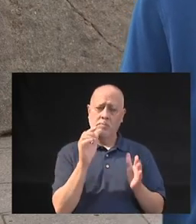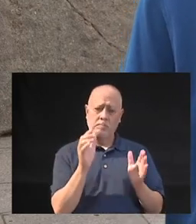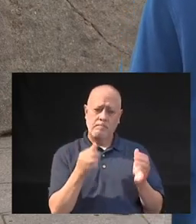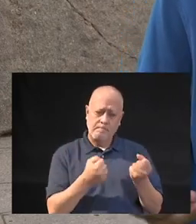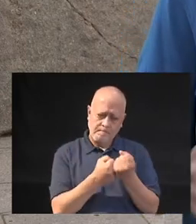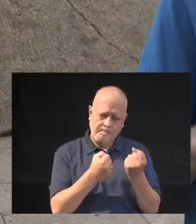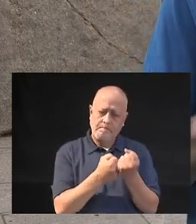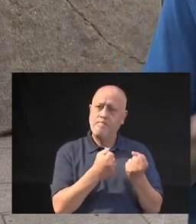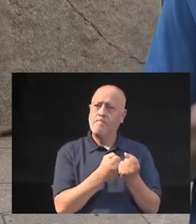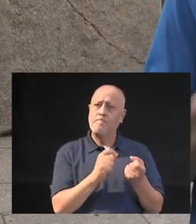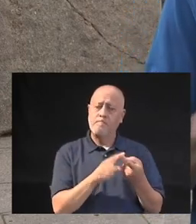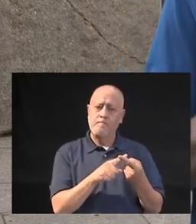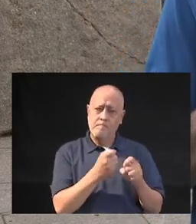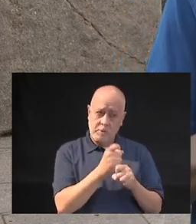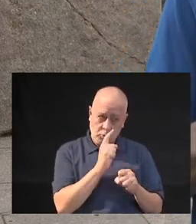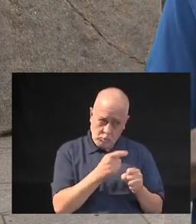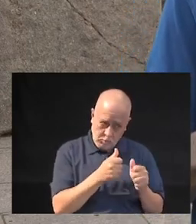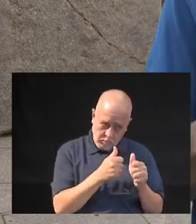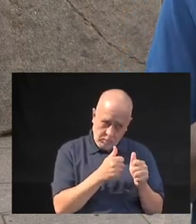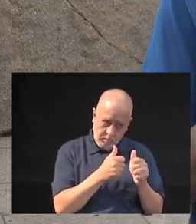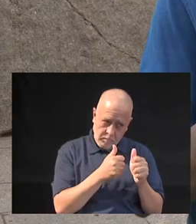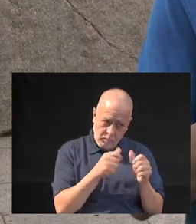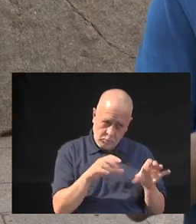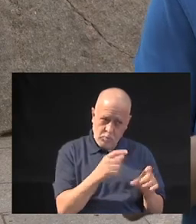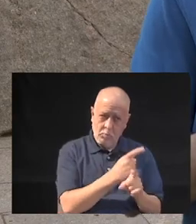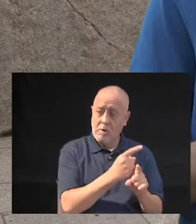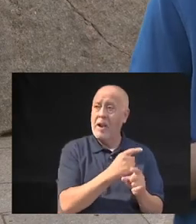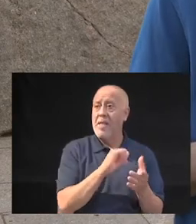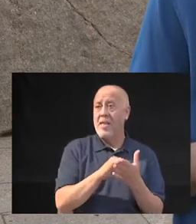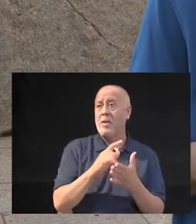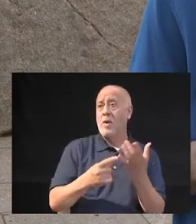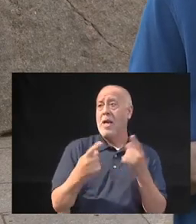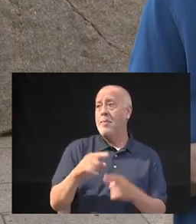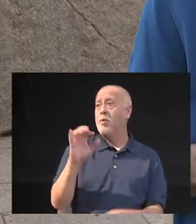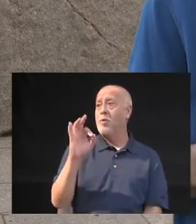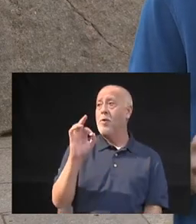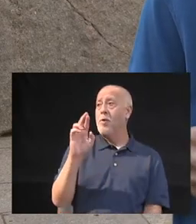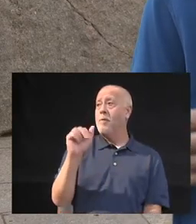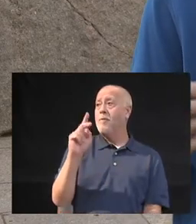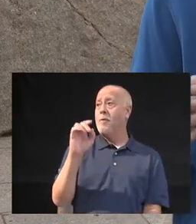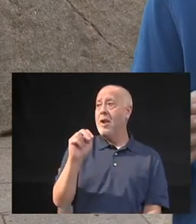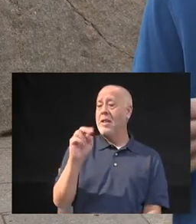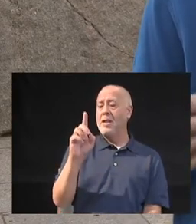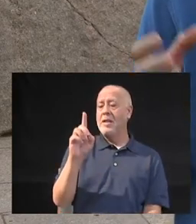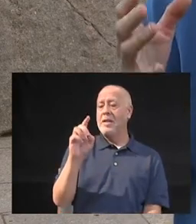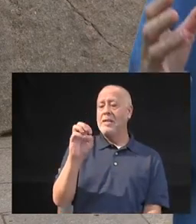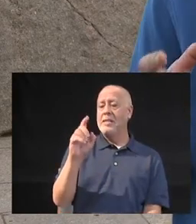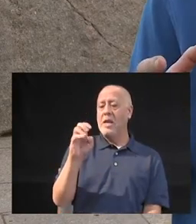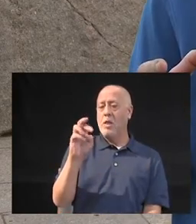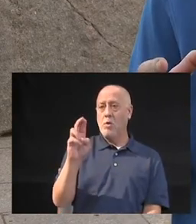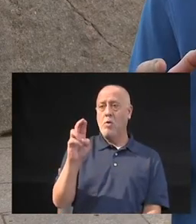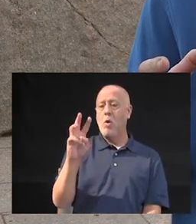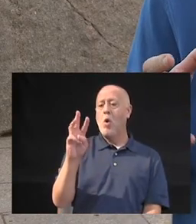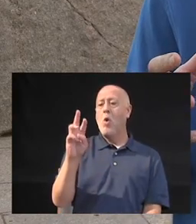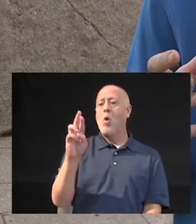some accountability. And I think that's one of the things that helped Franklin Delano Roosevelt. He was married to Eleanor Roosevelt, and the